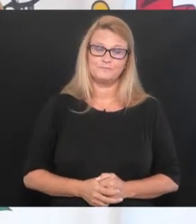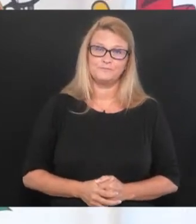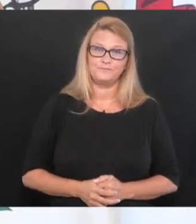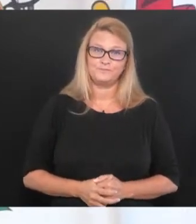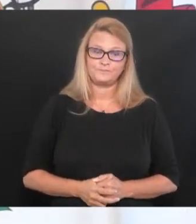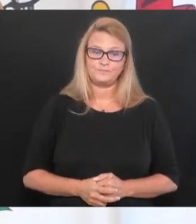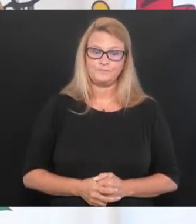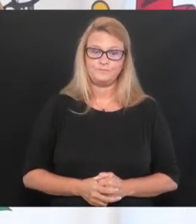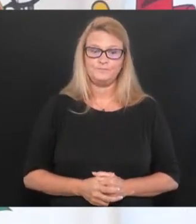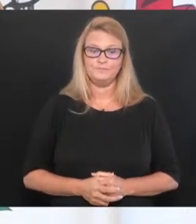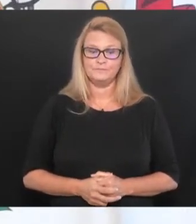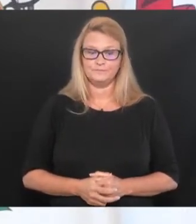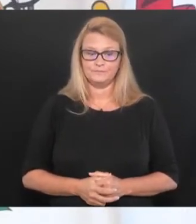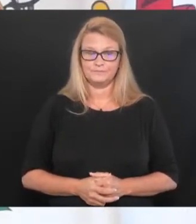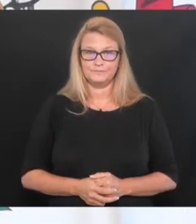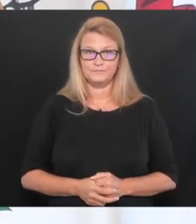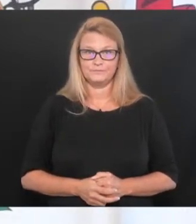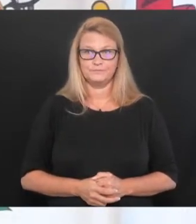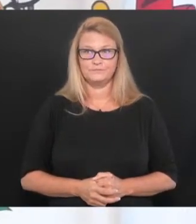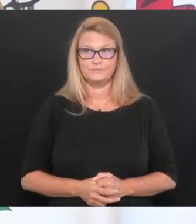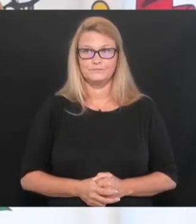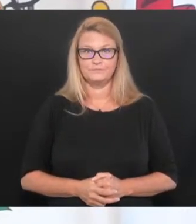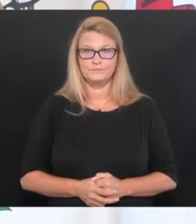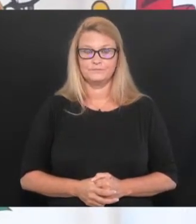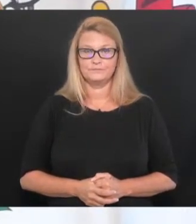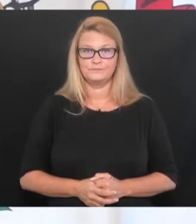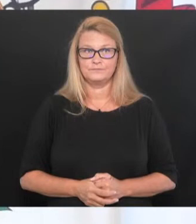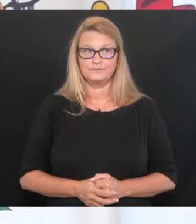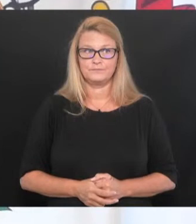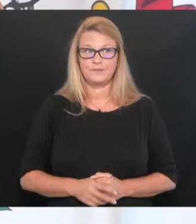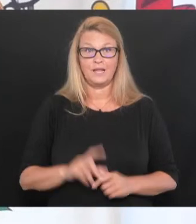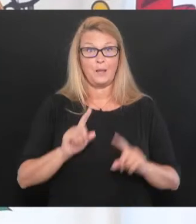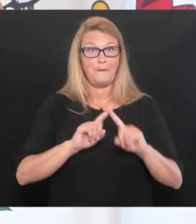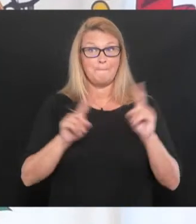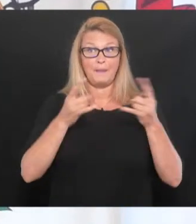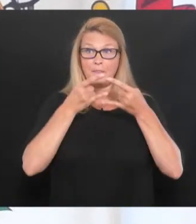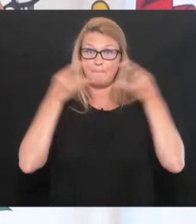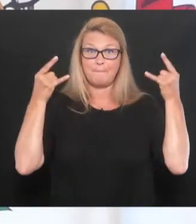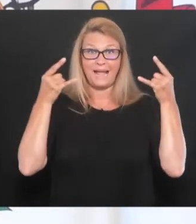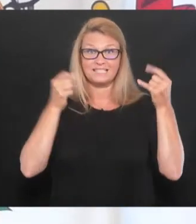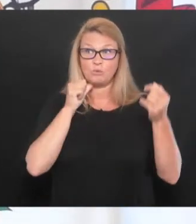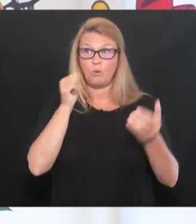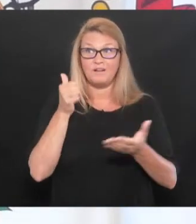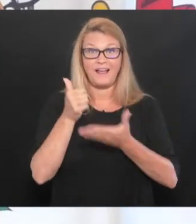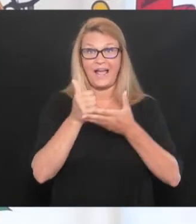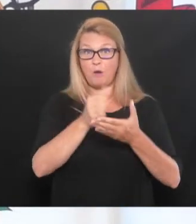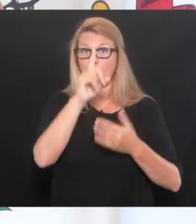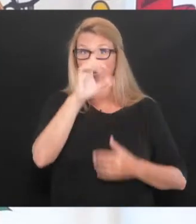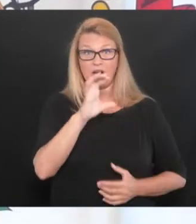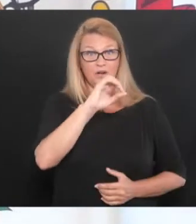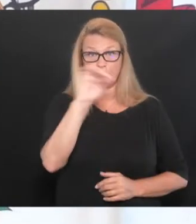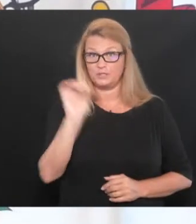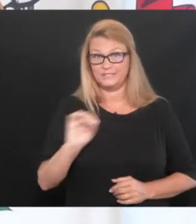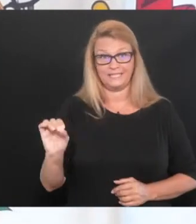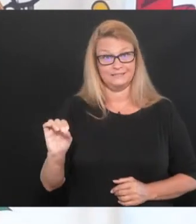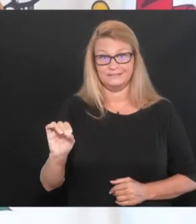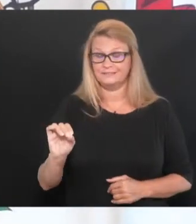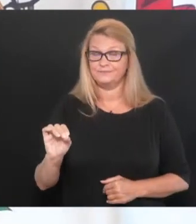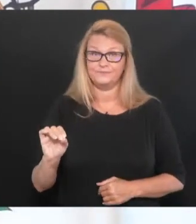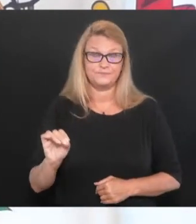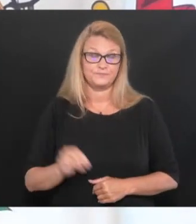virus that you're expelling. That's all the mask is going to do. Cut it down from 1,000